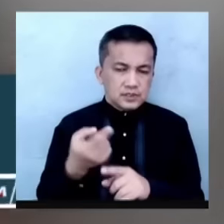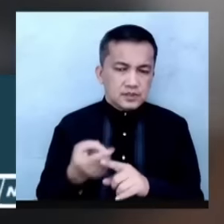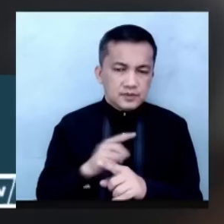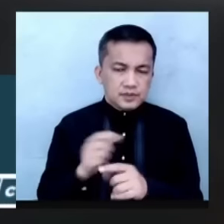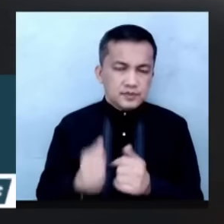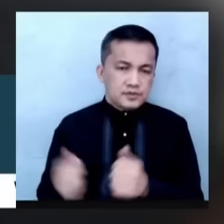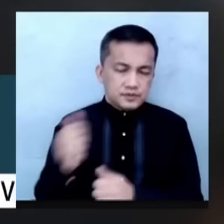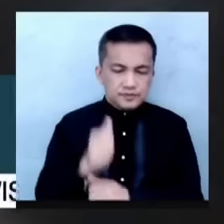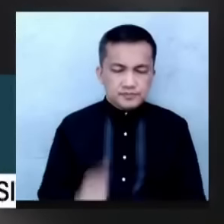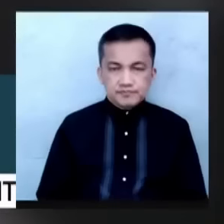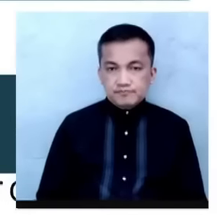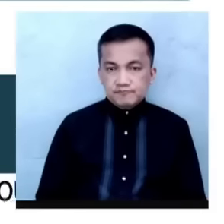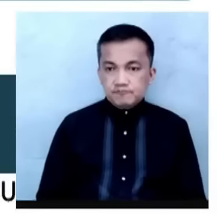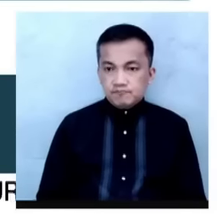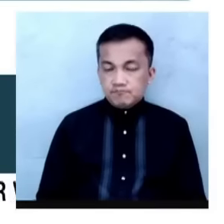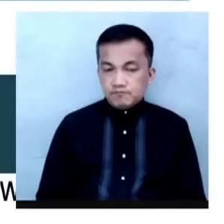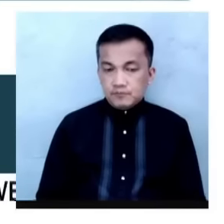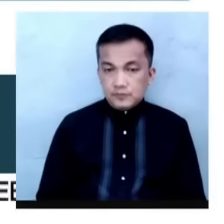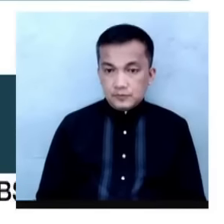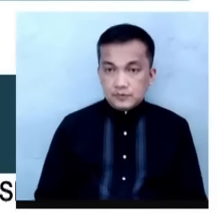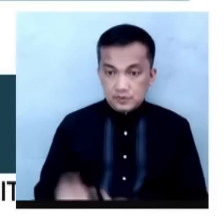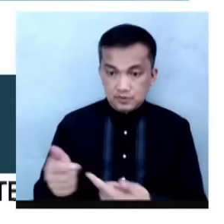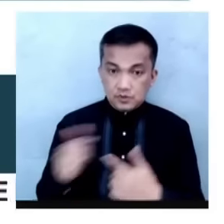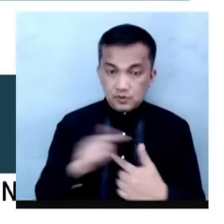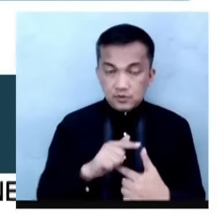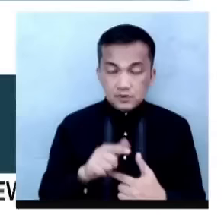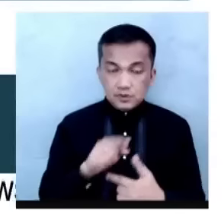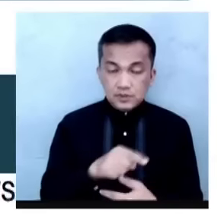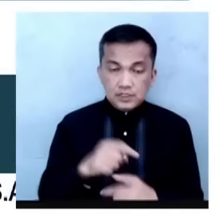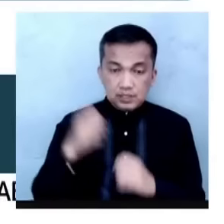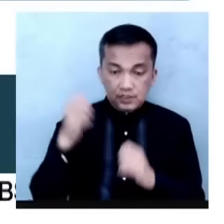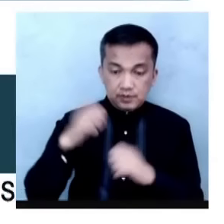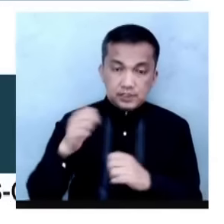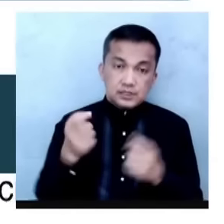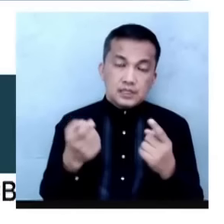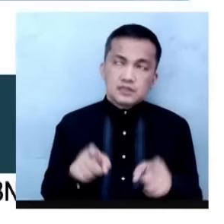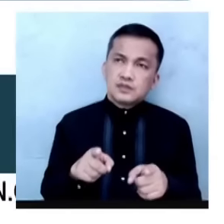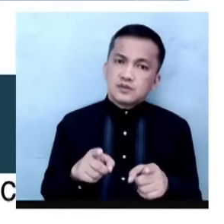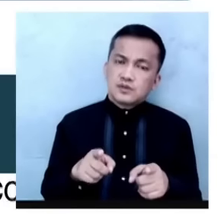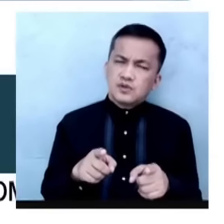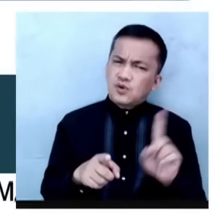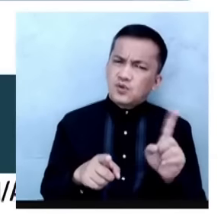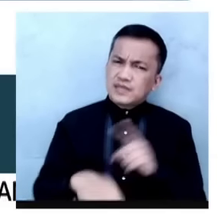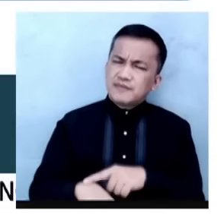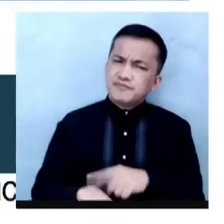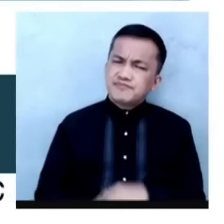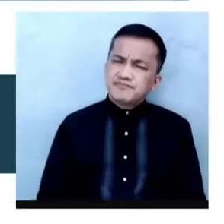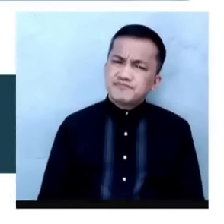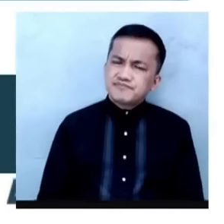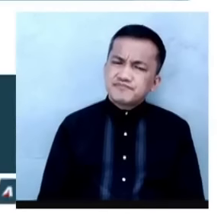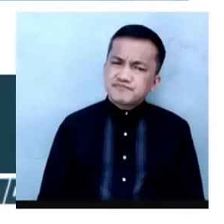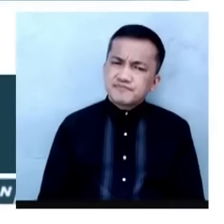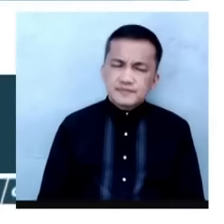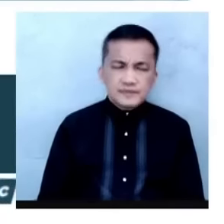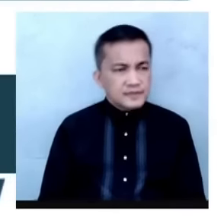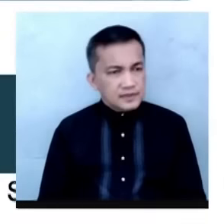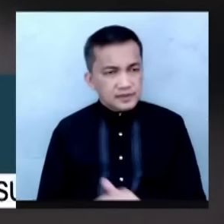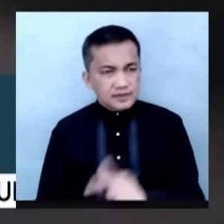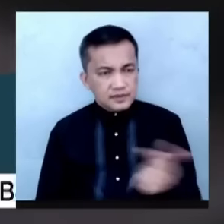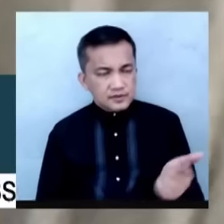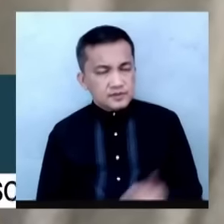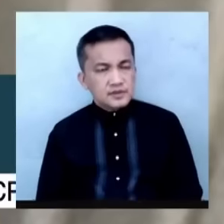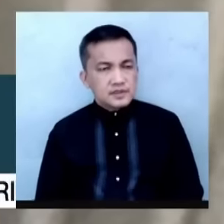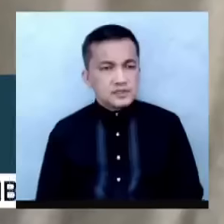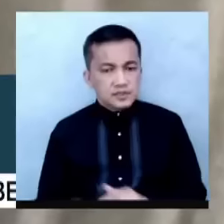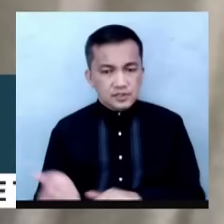the turnover, as you were mentioning a while ago, that's expected to happen at what time? The turnover is expected